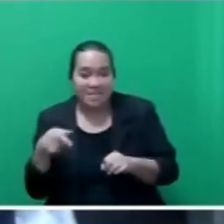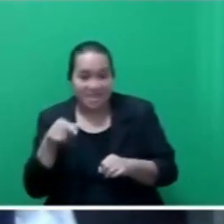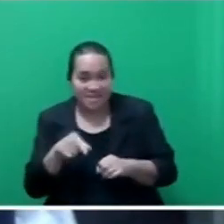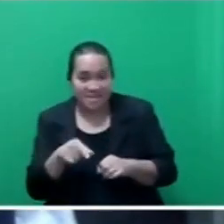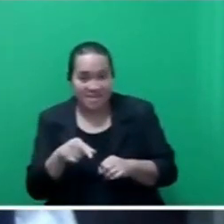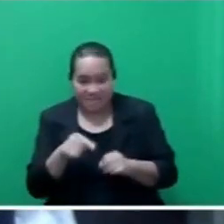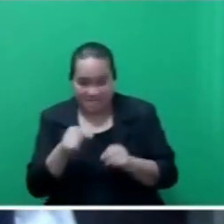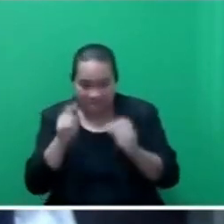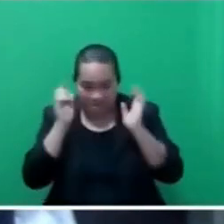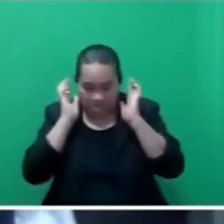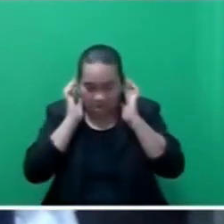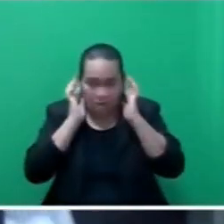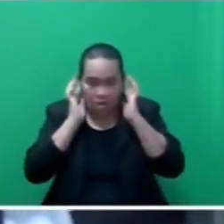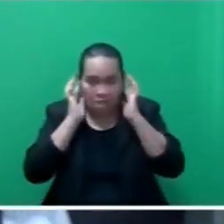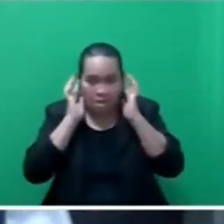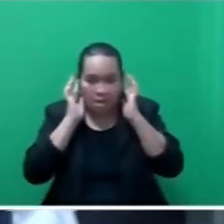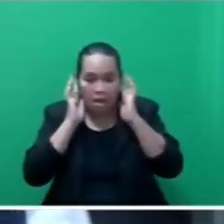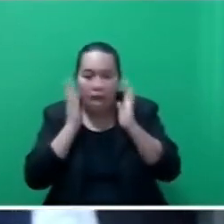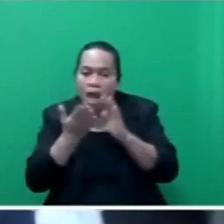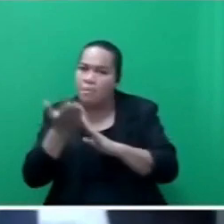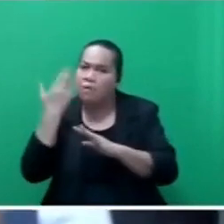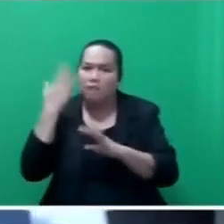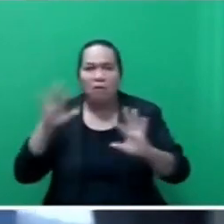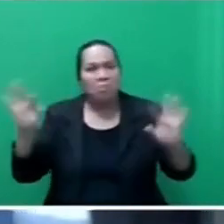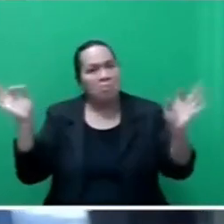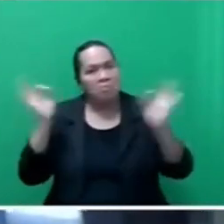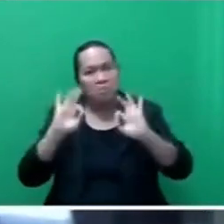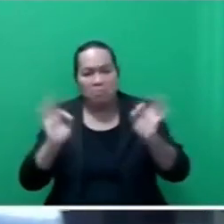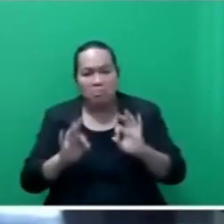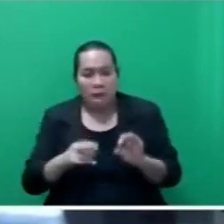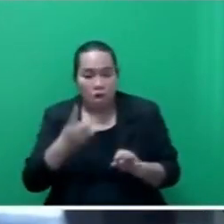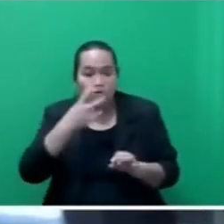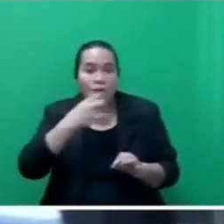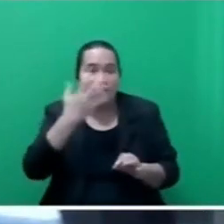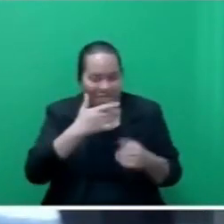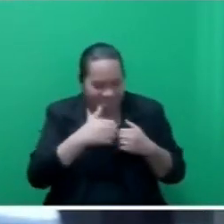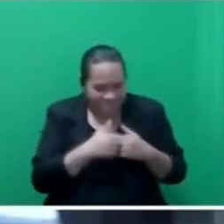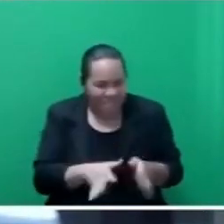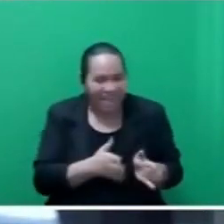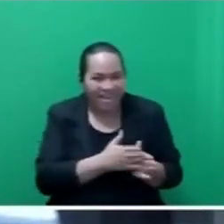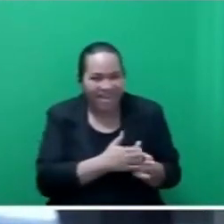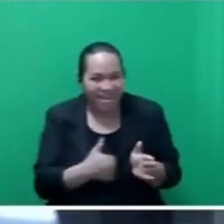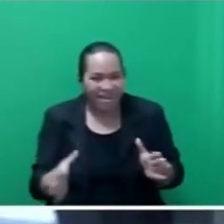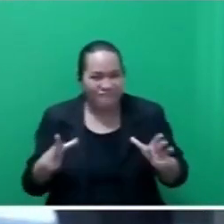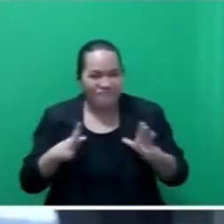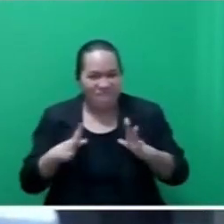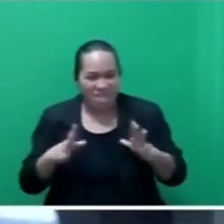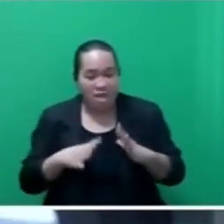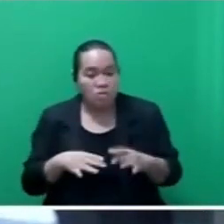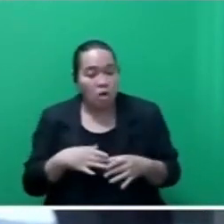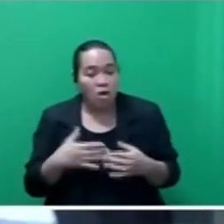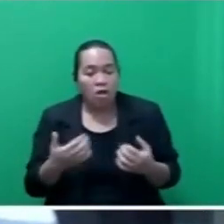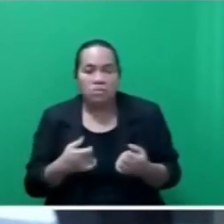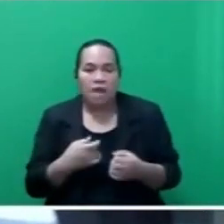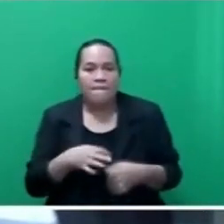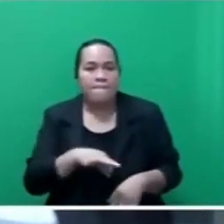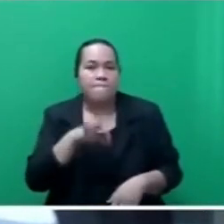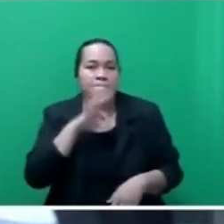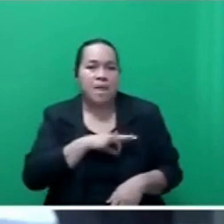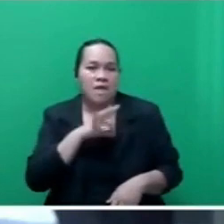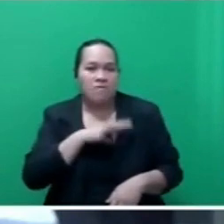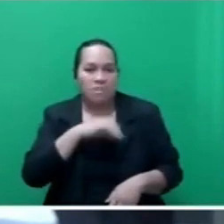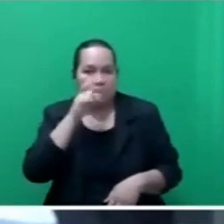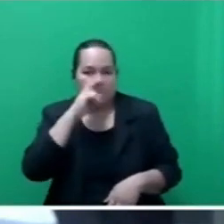was never there until 2018. And this move has benefited many Fijians. In